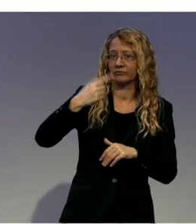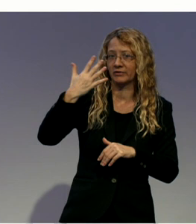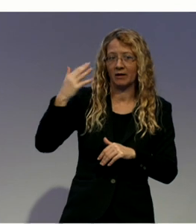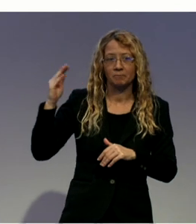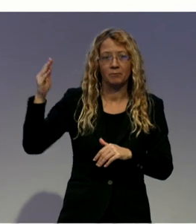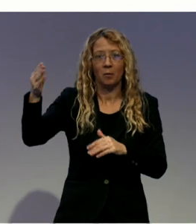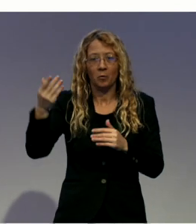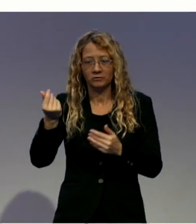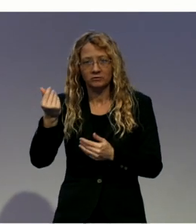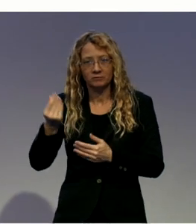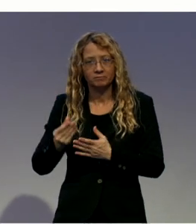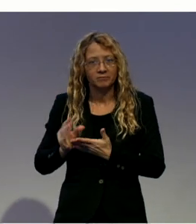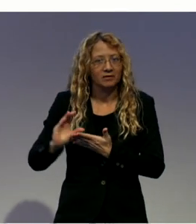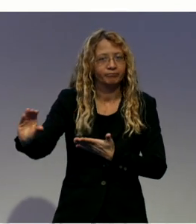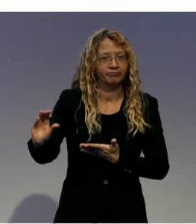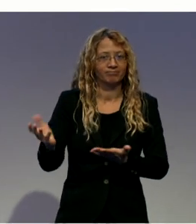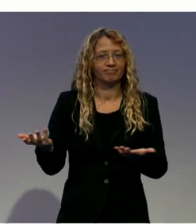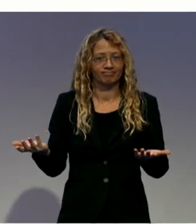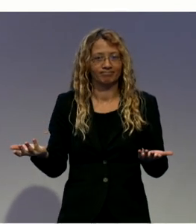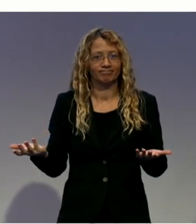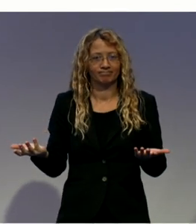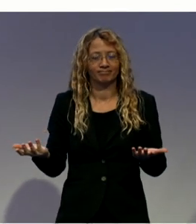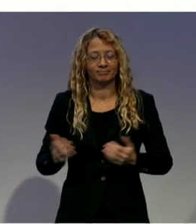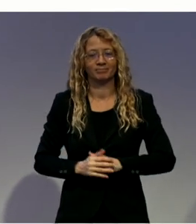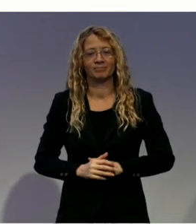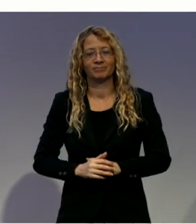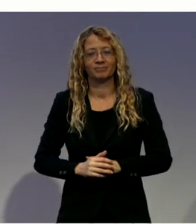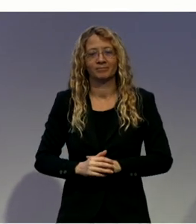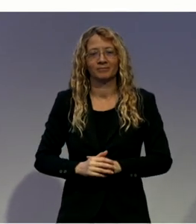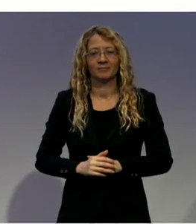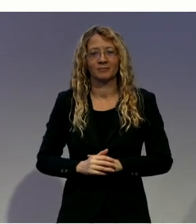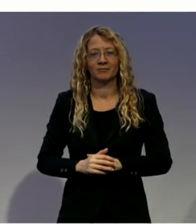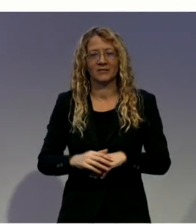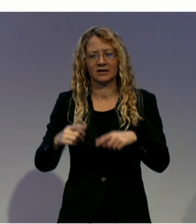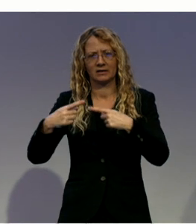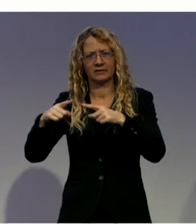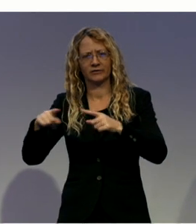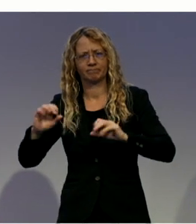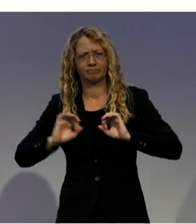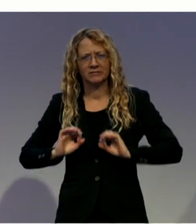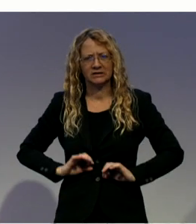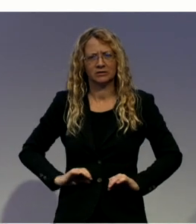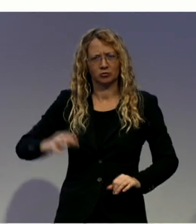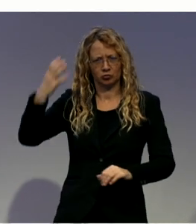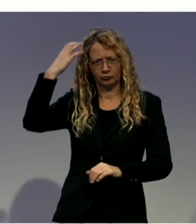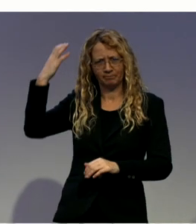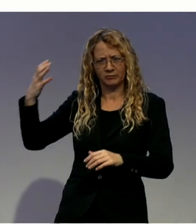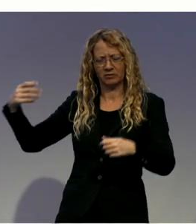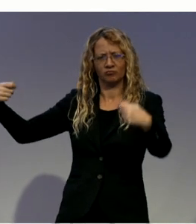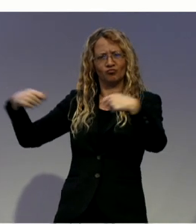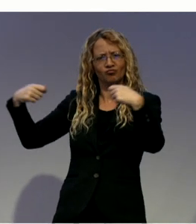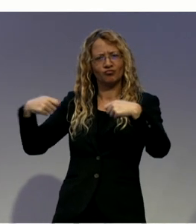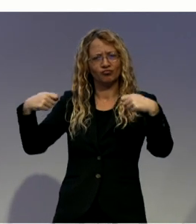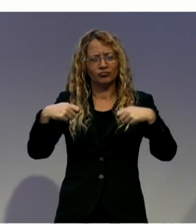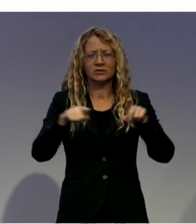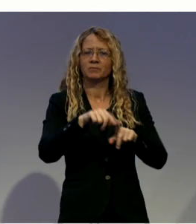Ministry of Social Affairs, Ministry of Health, a different project with different NGOs, and our productive projects, that are, not